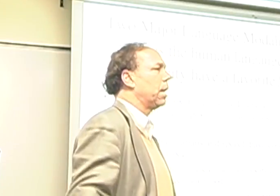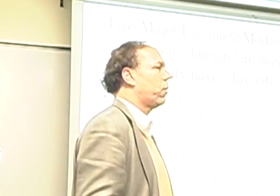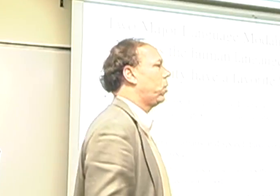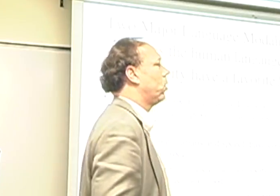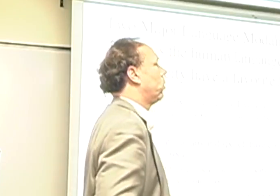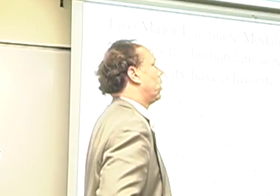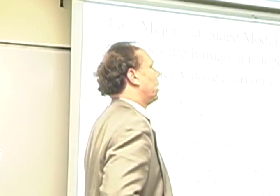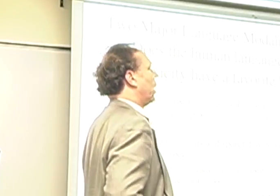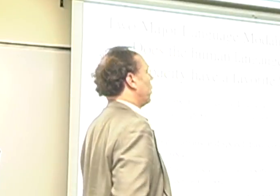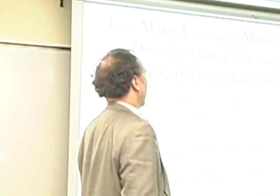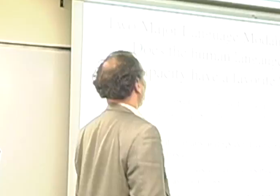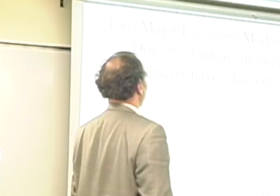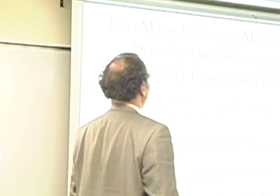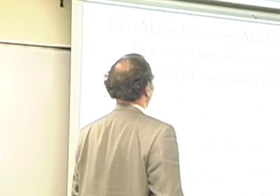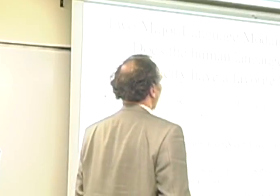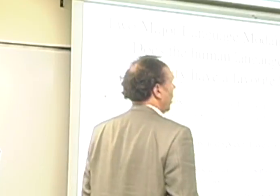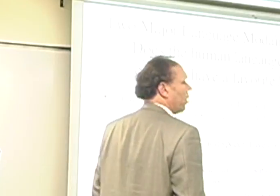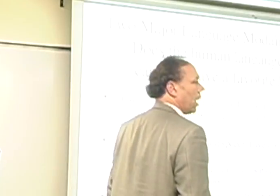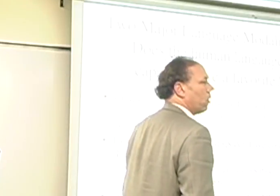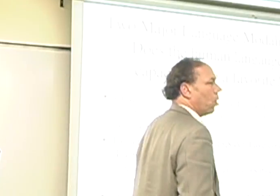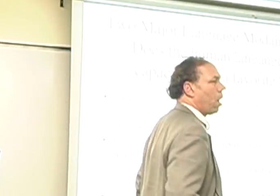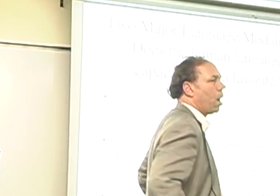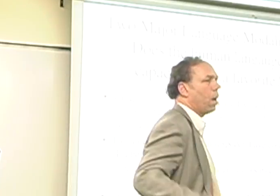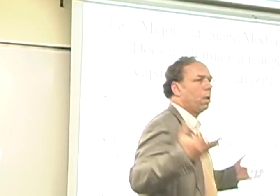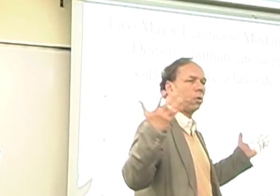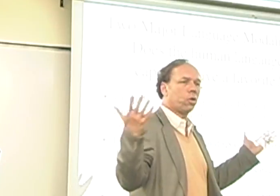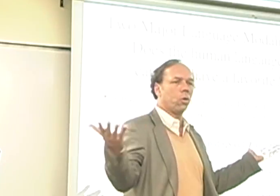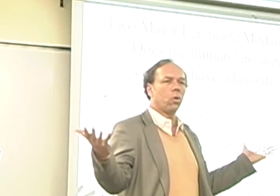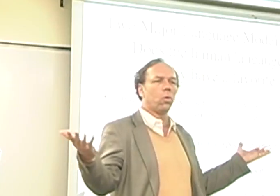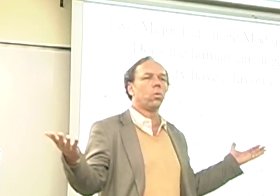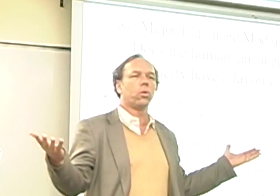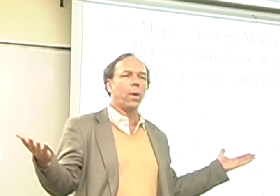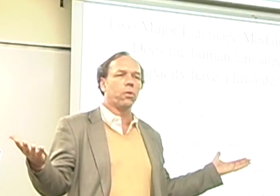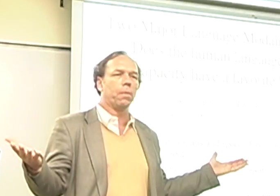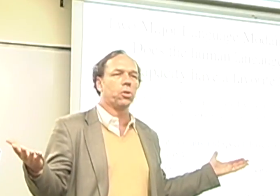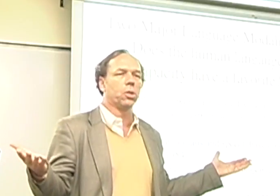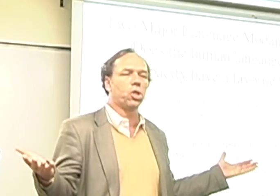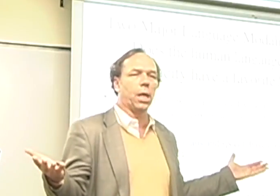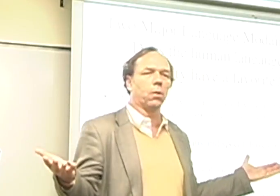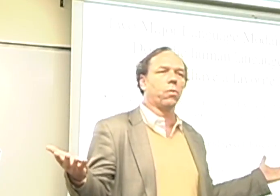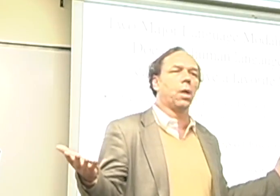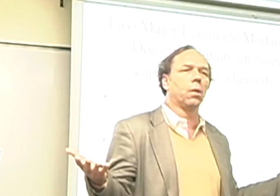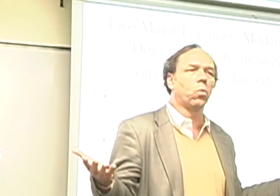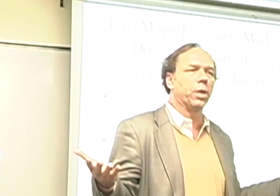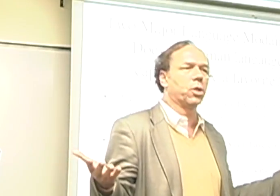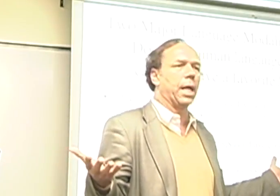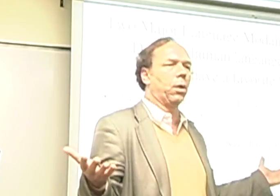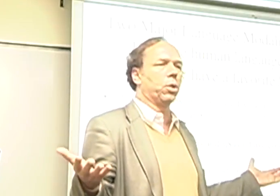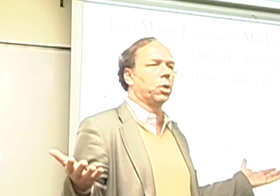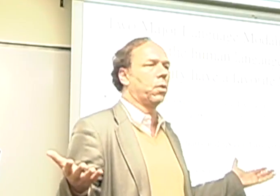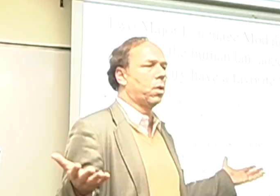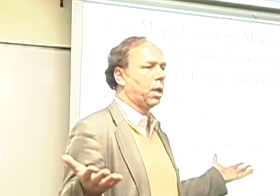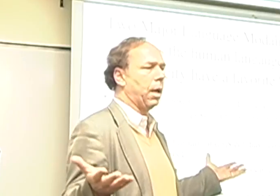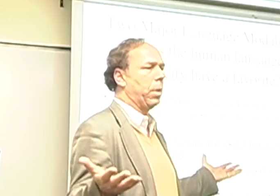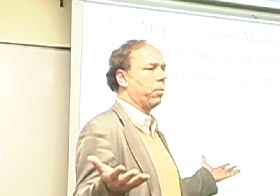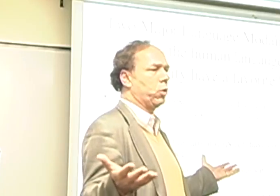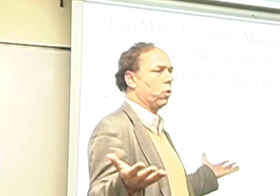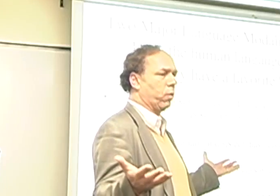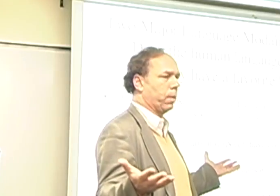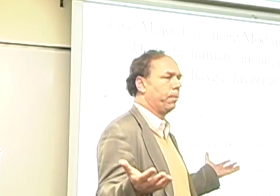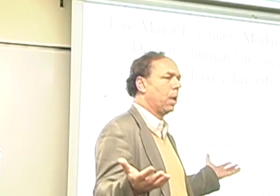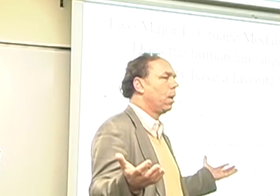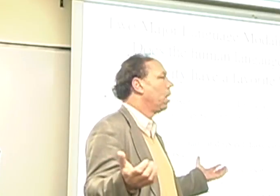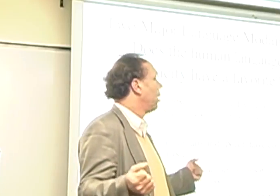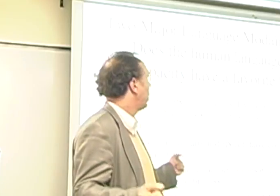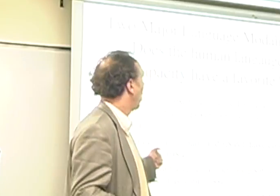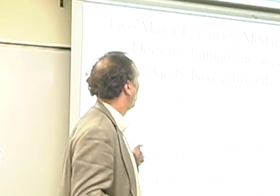on LSQ, on other languages, that there are two transmission channels in which languages can be